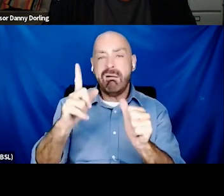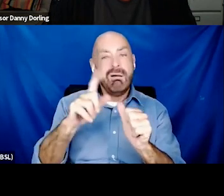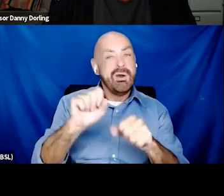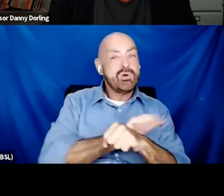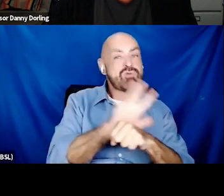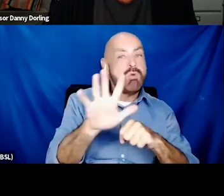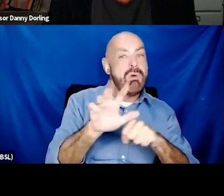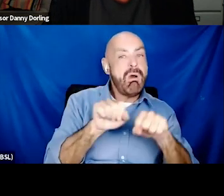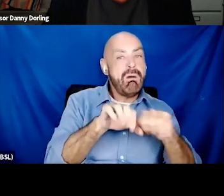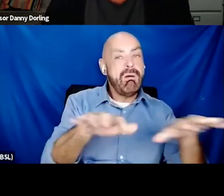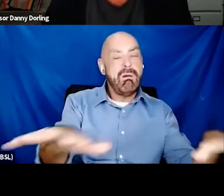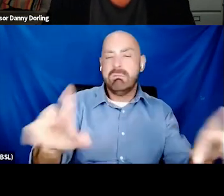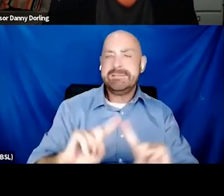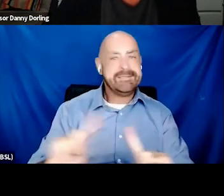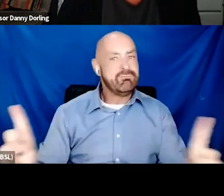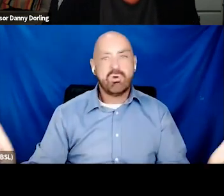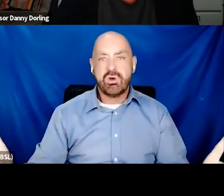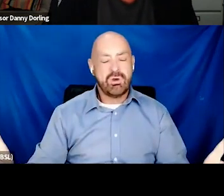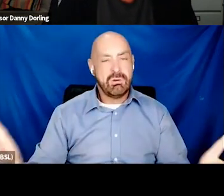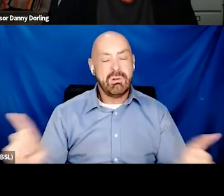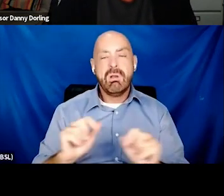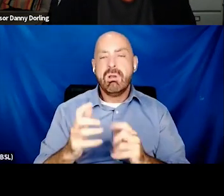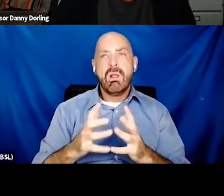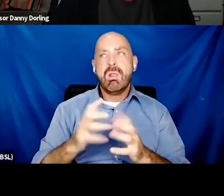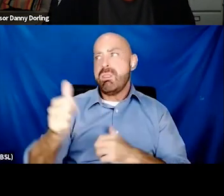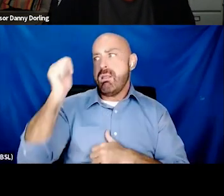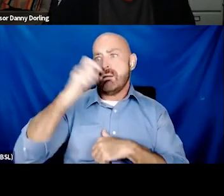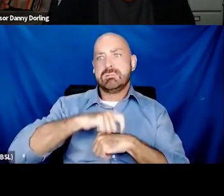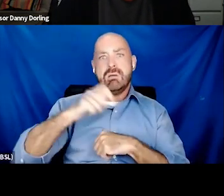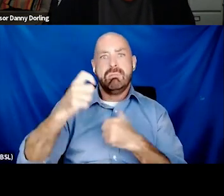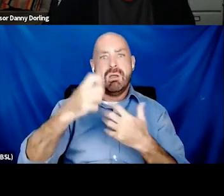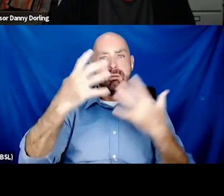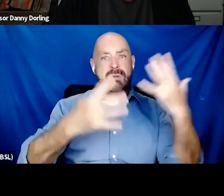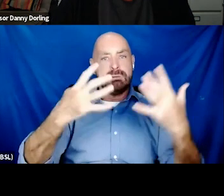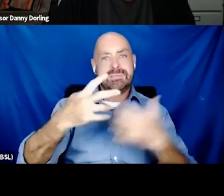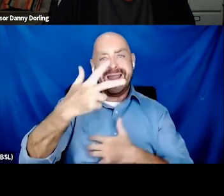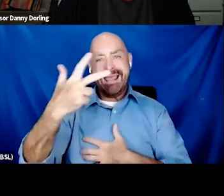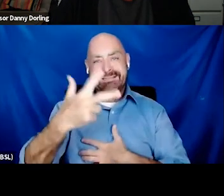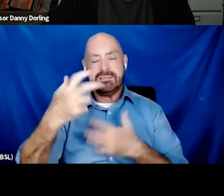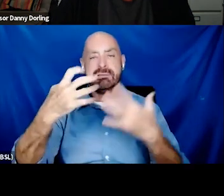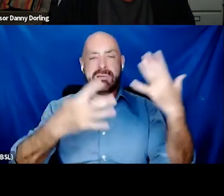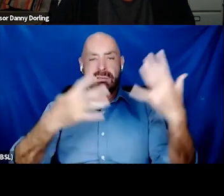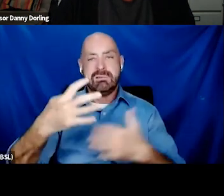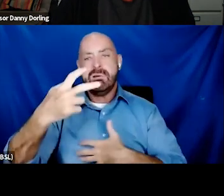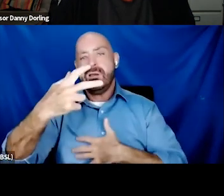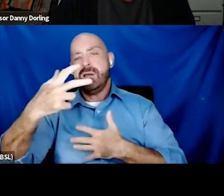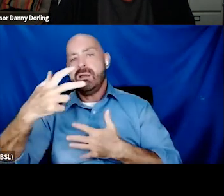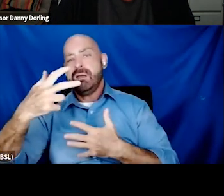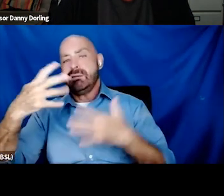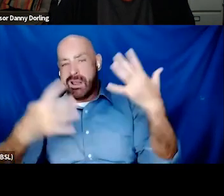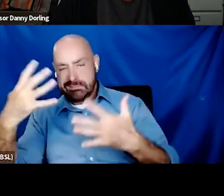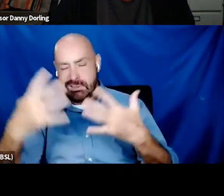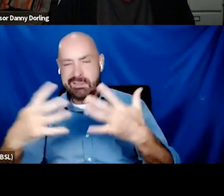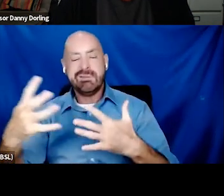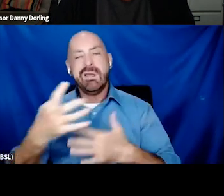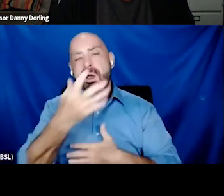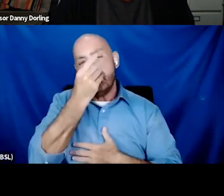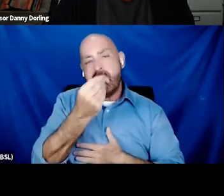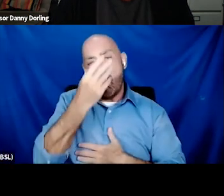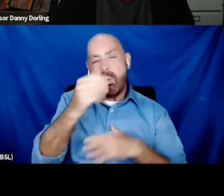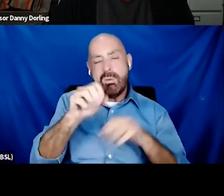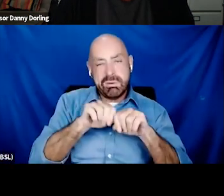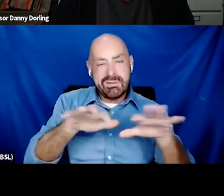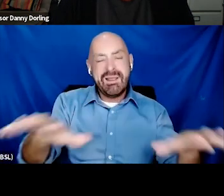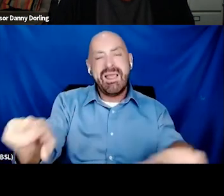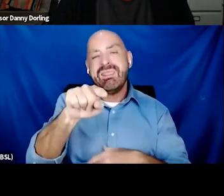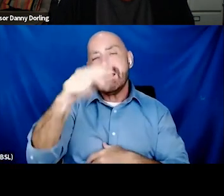very large pandemic was the 1918-1919 flu pandemic, but it's been called a forgotten